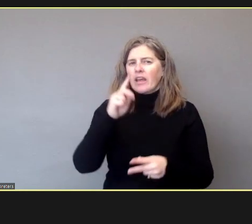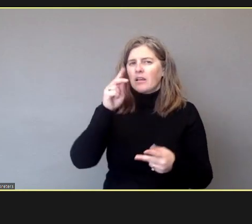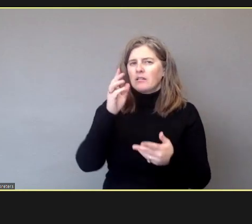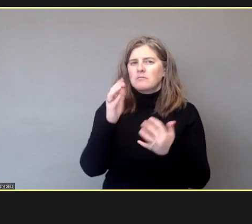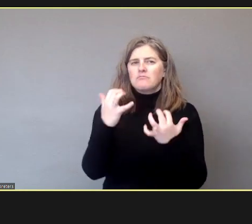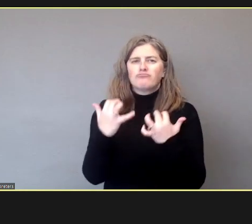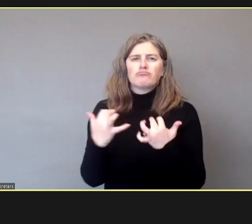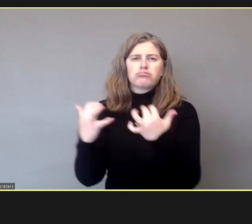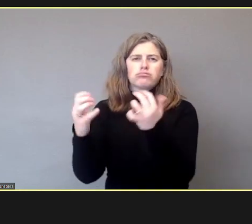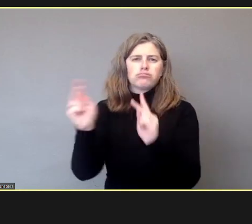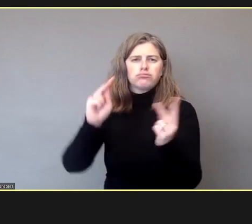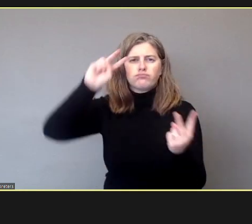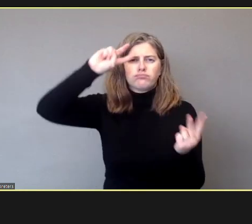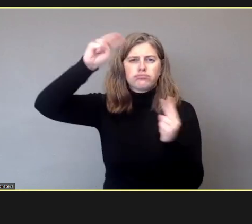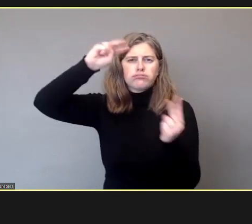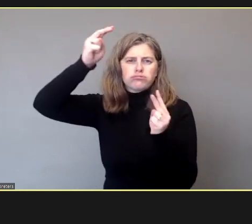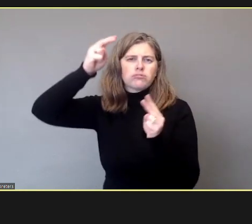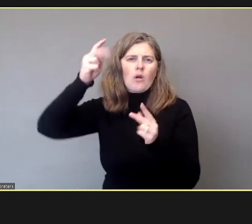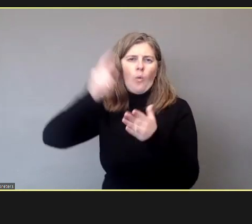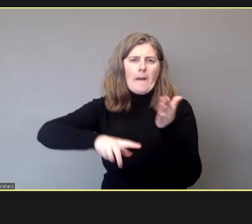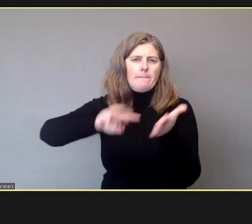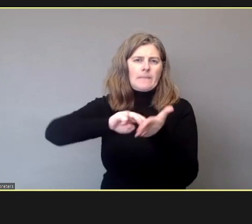misunderstood amongst the general public.